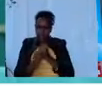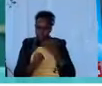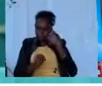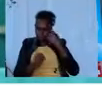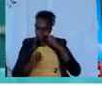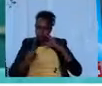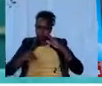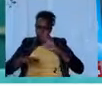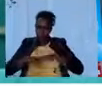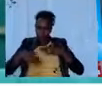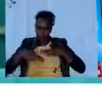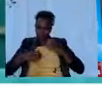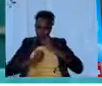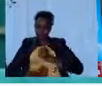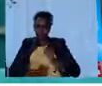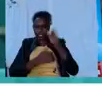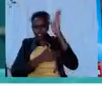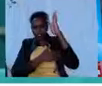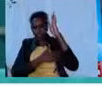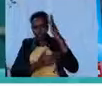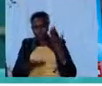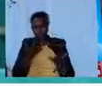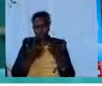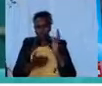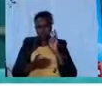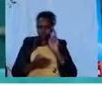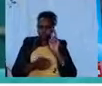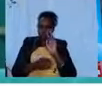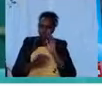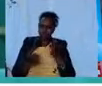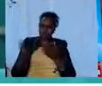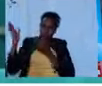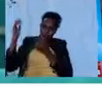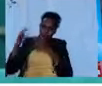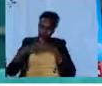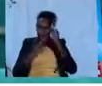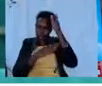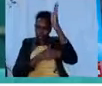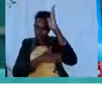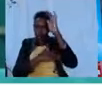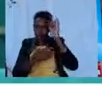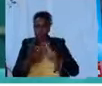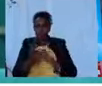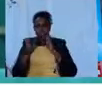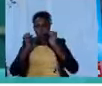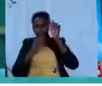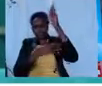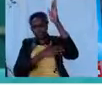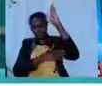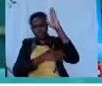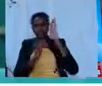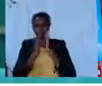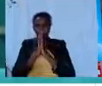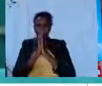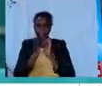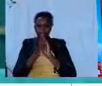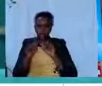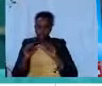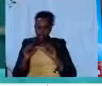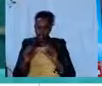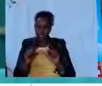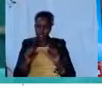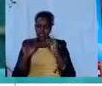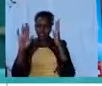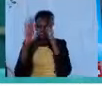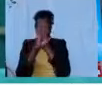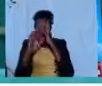that trust you. May they continue to look up unto you. And you, oh Lord God Almighty, we pray that you may continue to